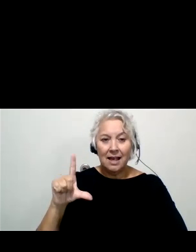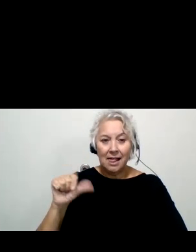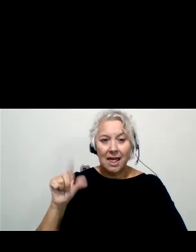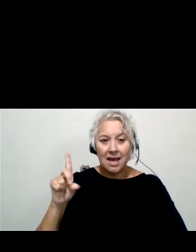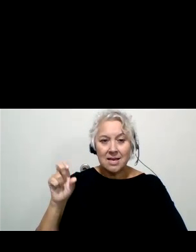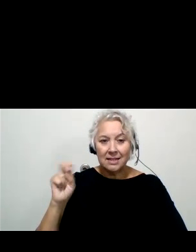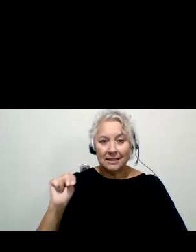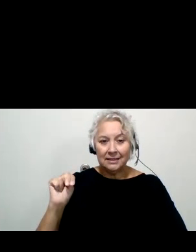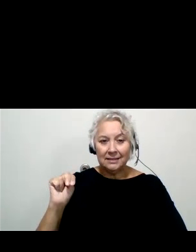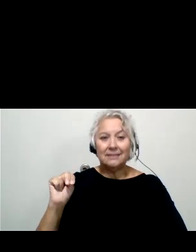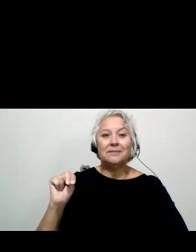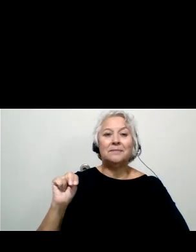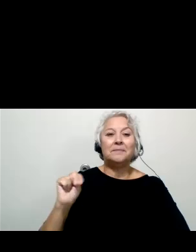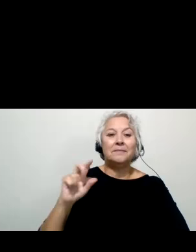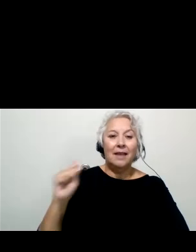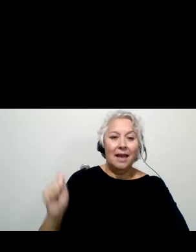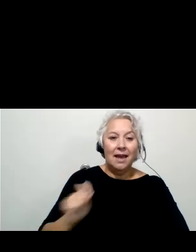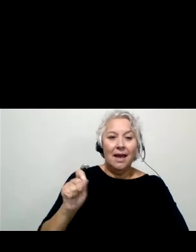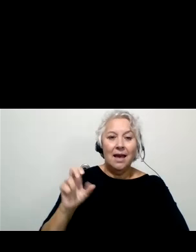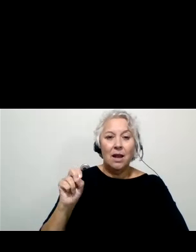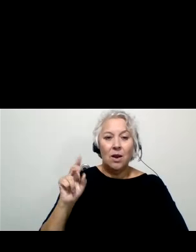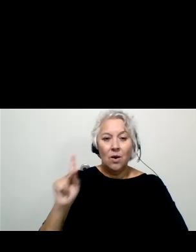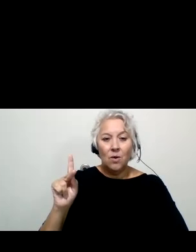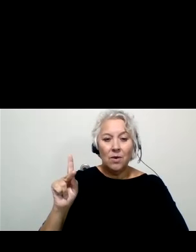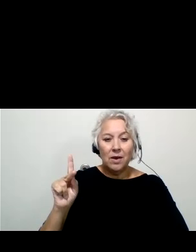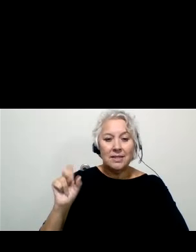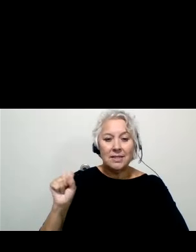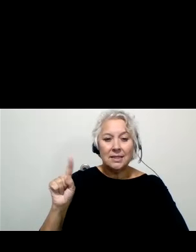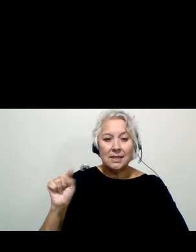.Gladden, GLADDEN,